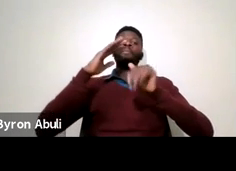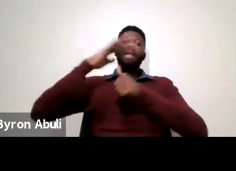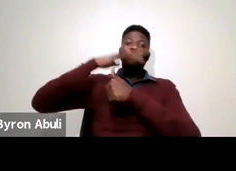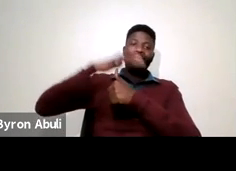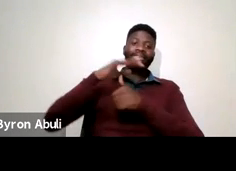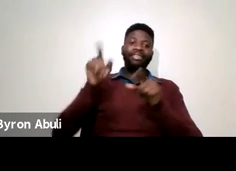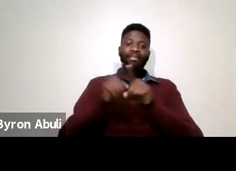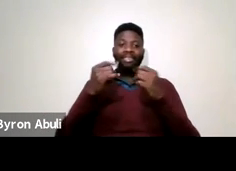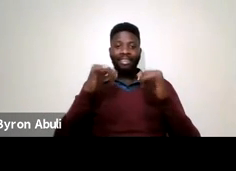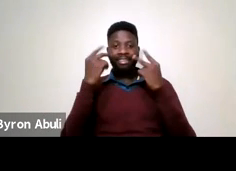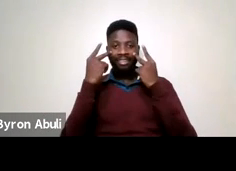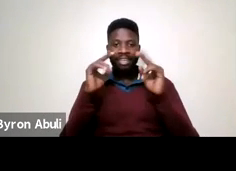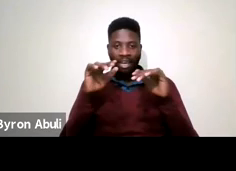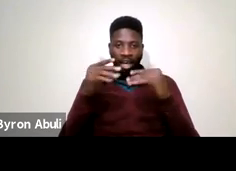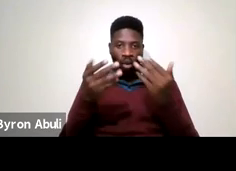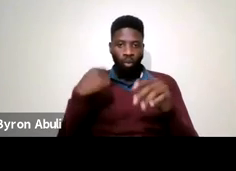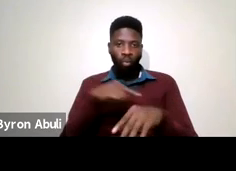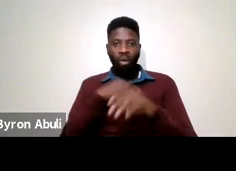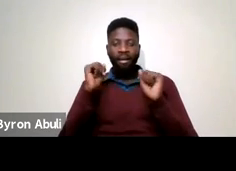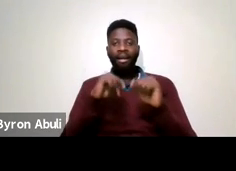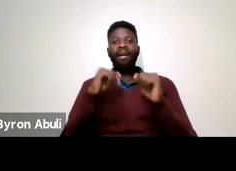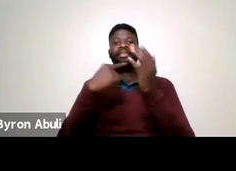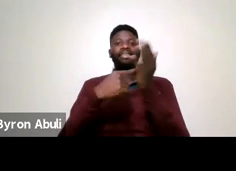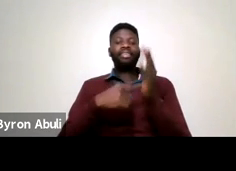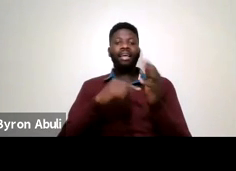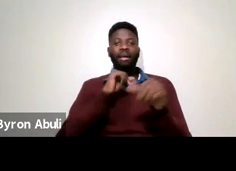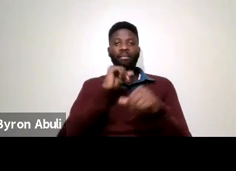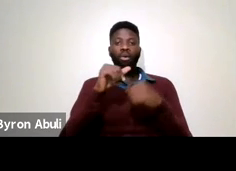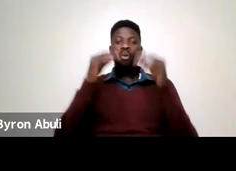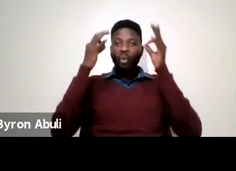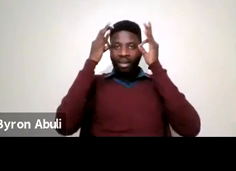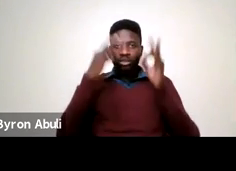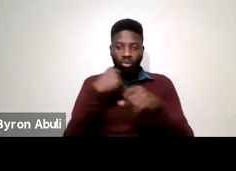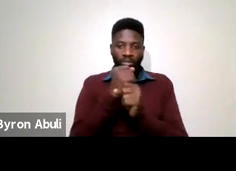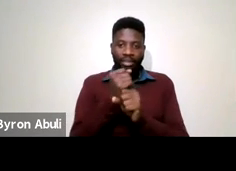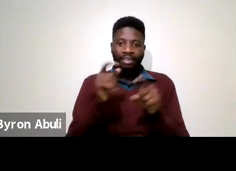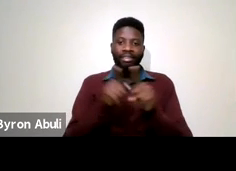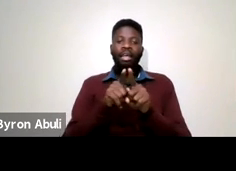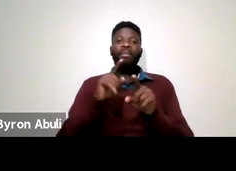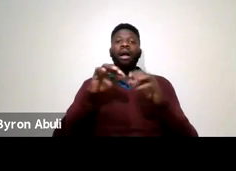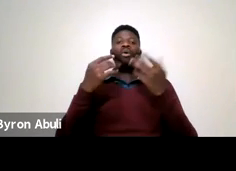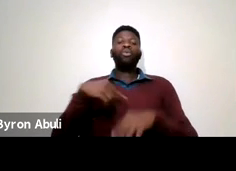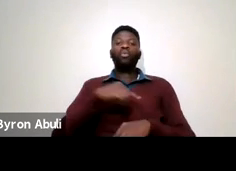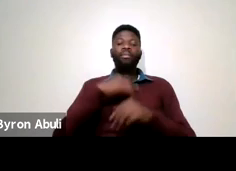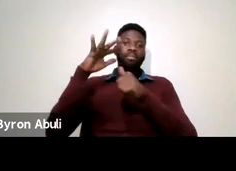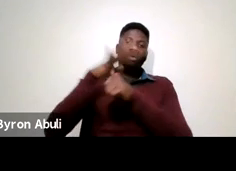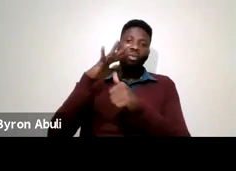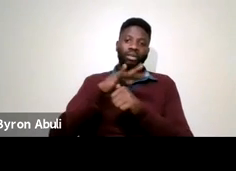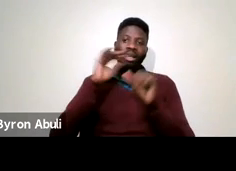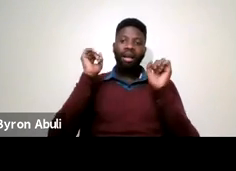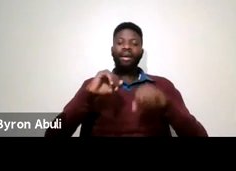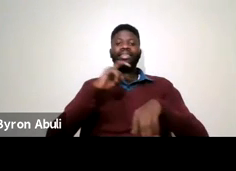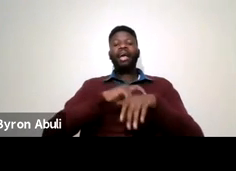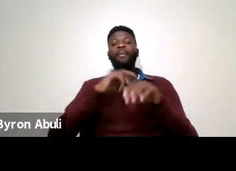also look at decision making and how we make priorities either in programs